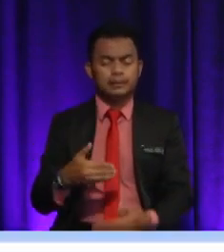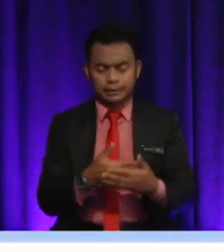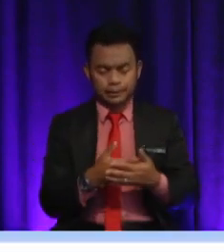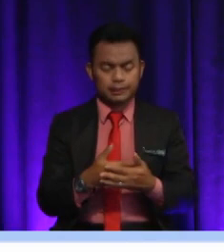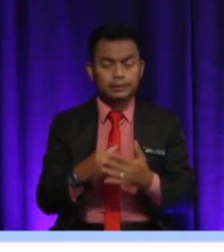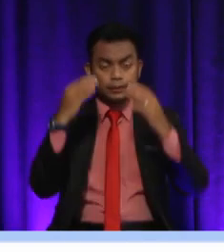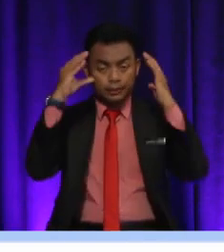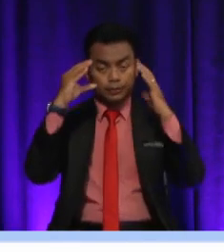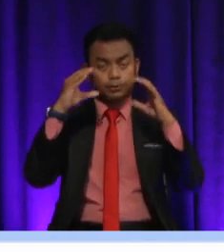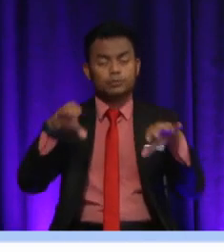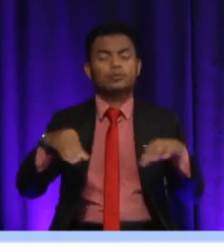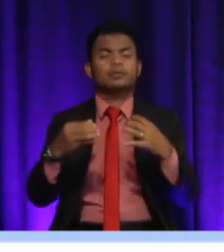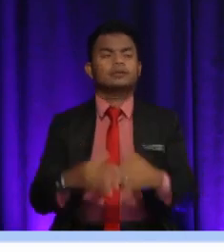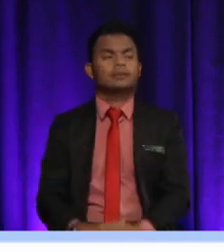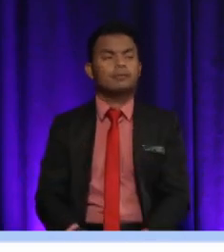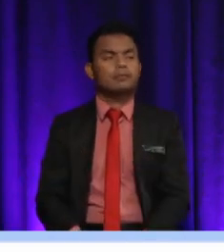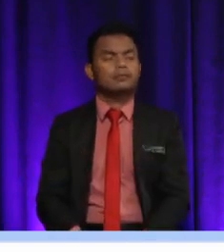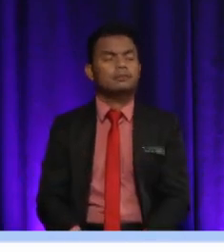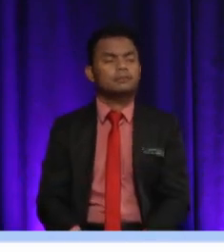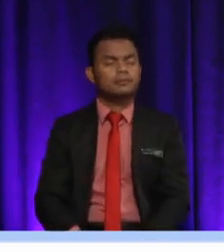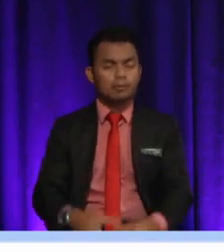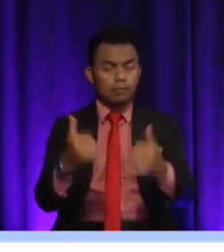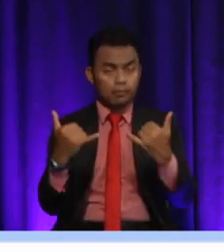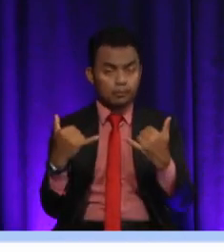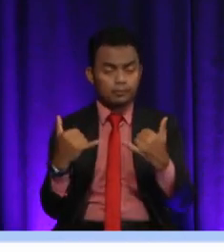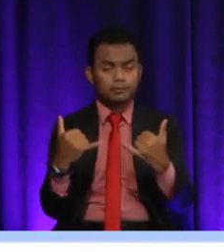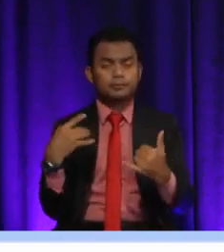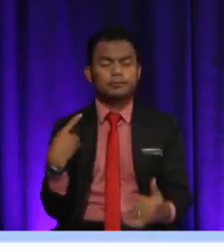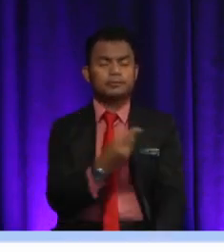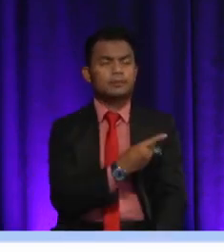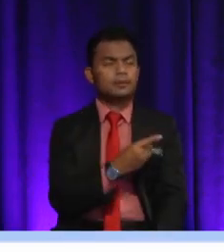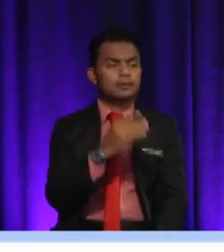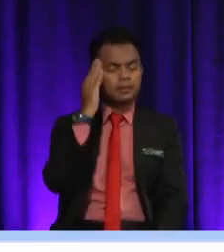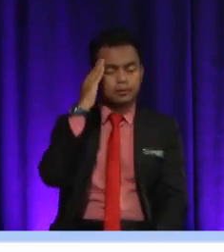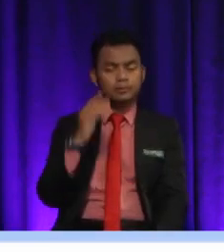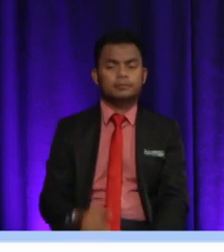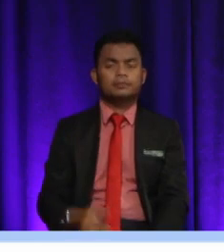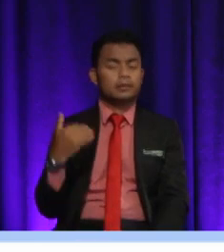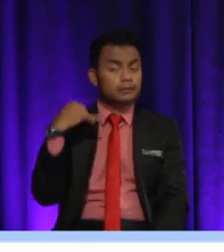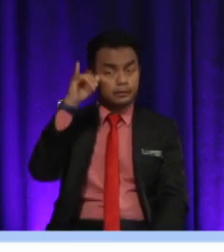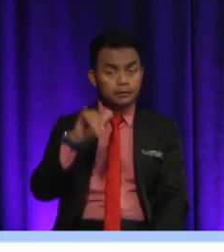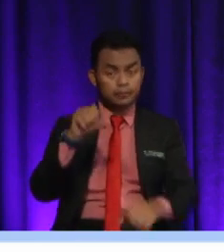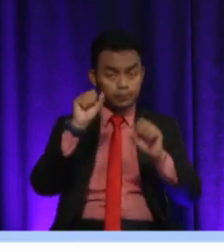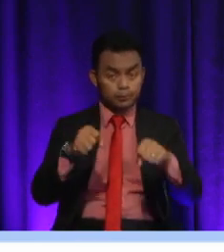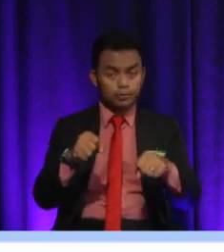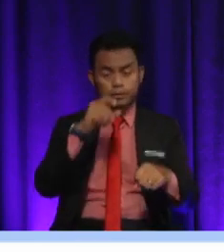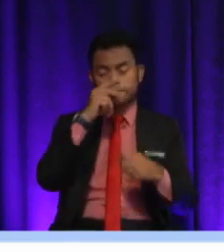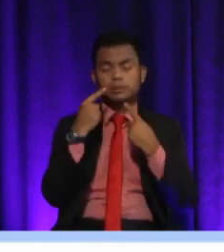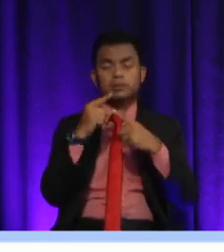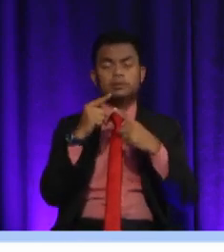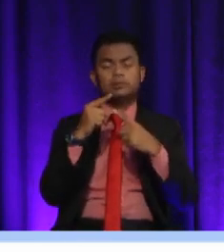the question, now this is the text. Can someone help me to identify the answer?